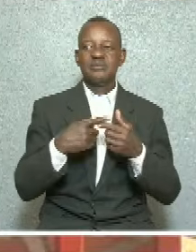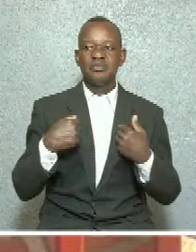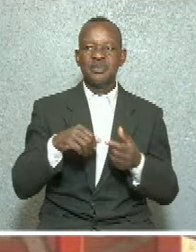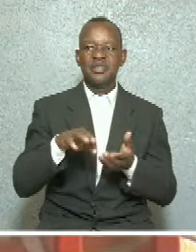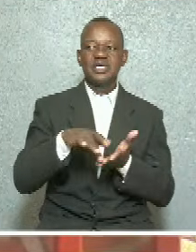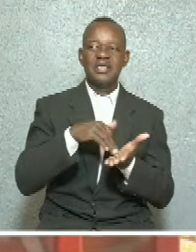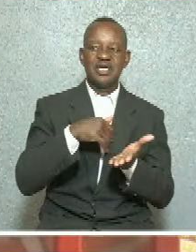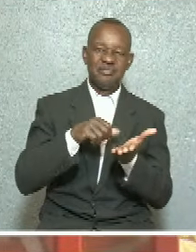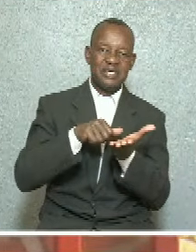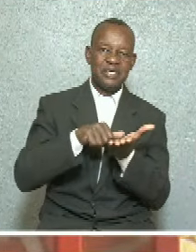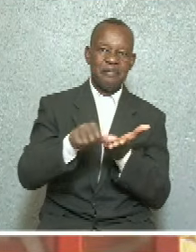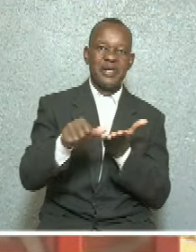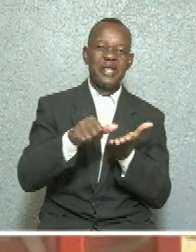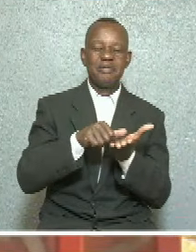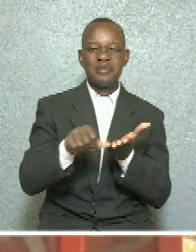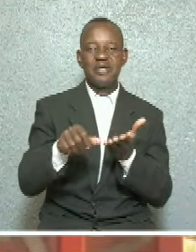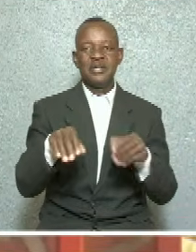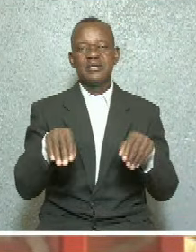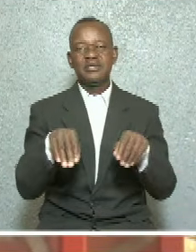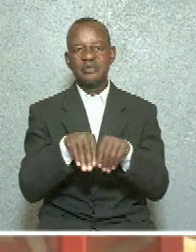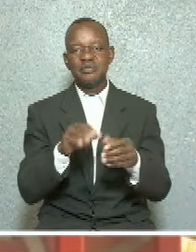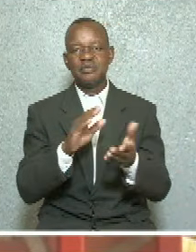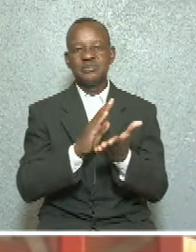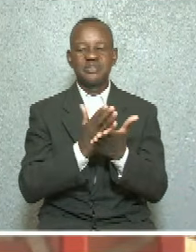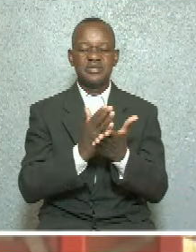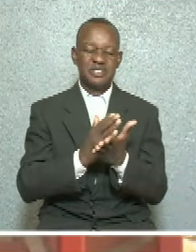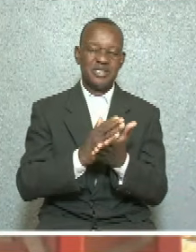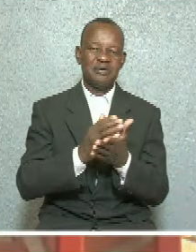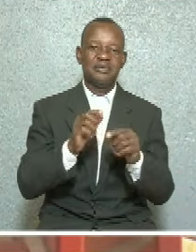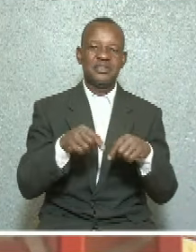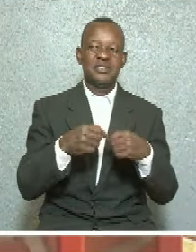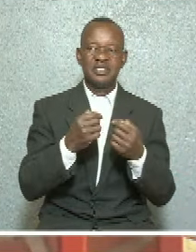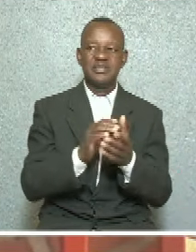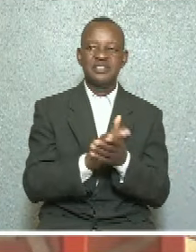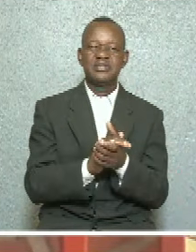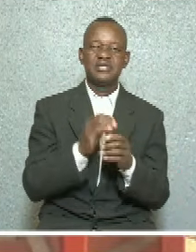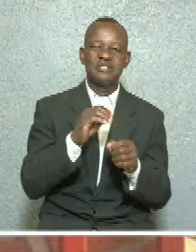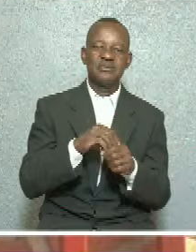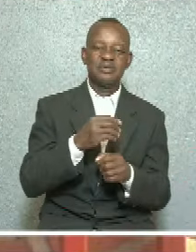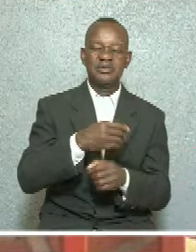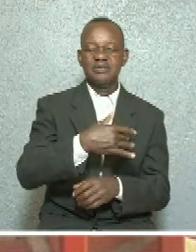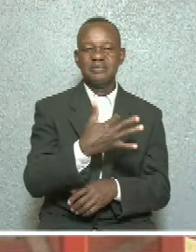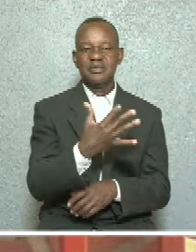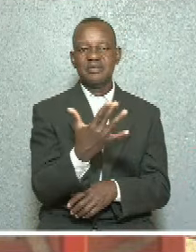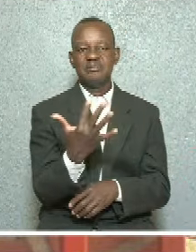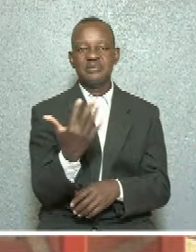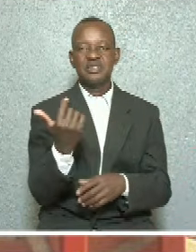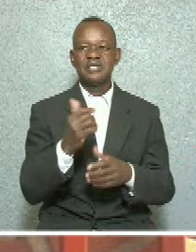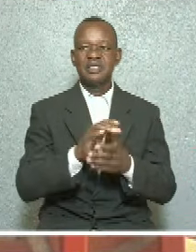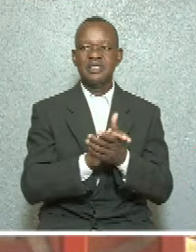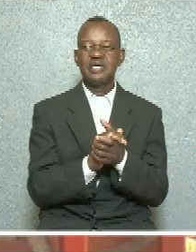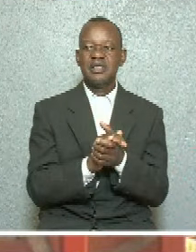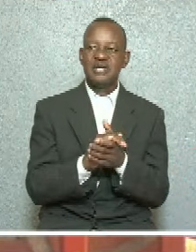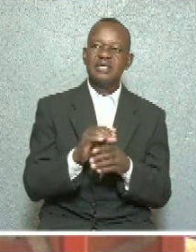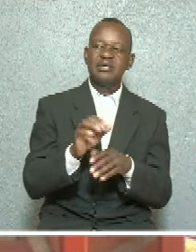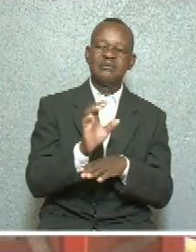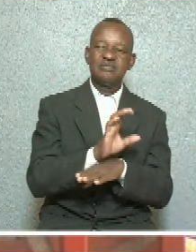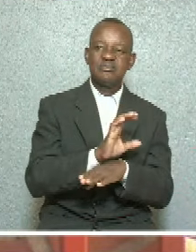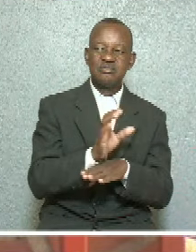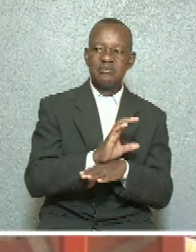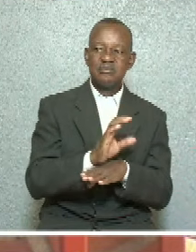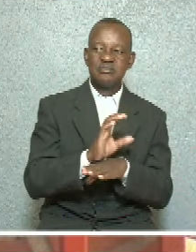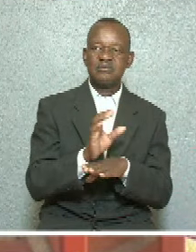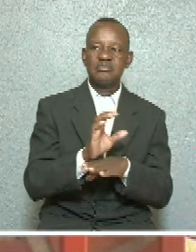be taught in English, mathematics, computers, and this is where as well